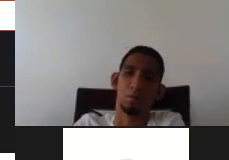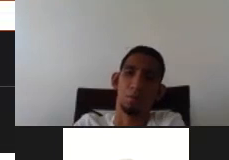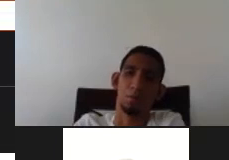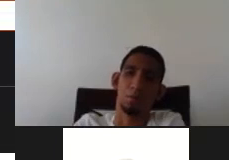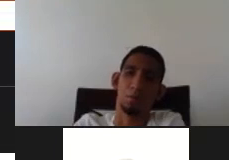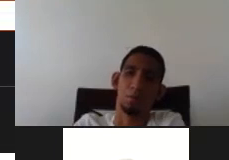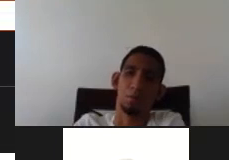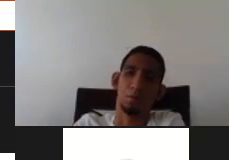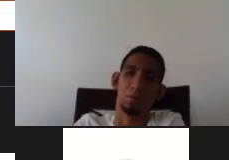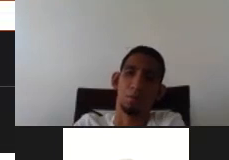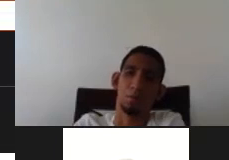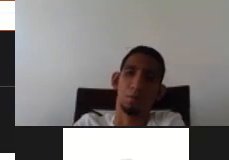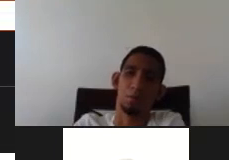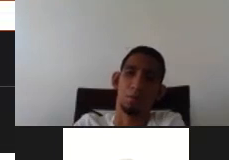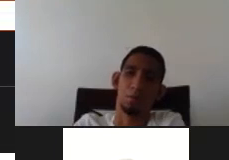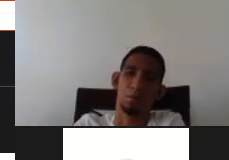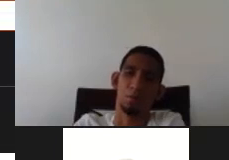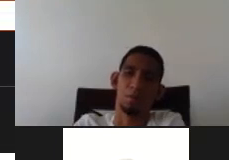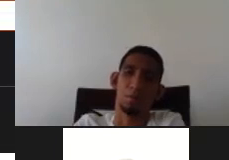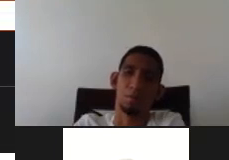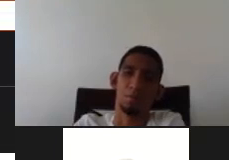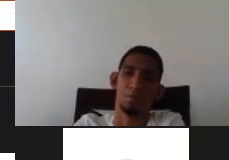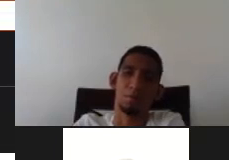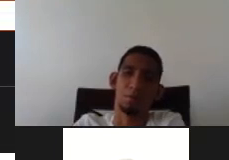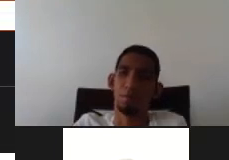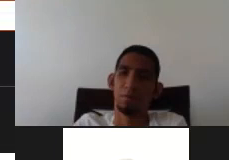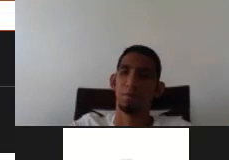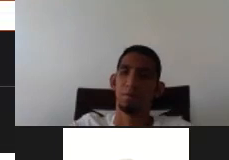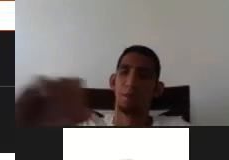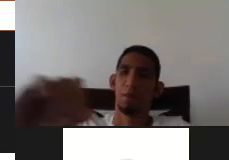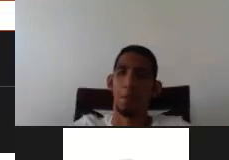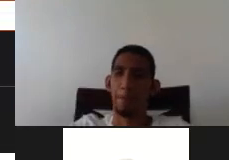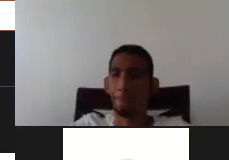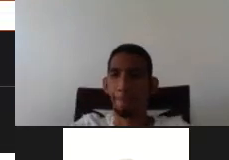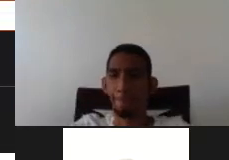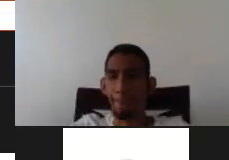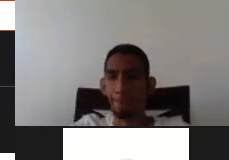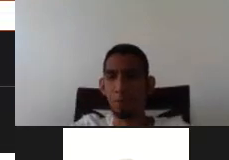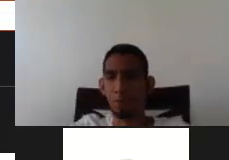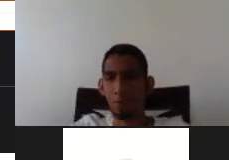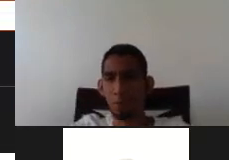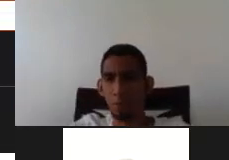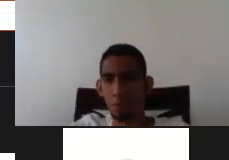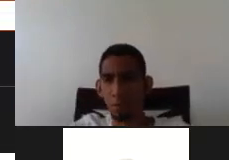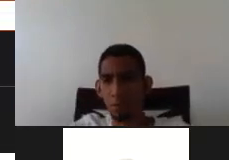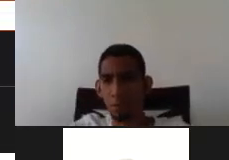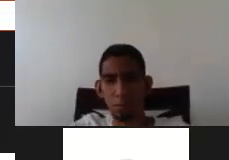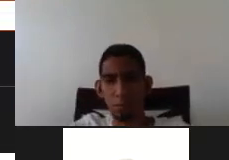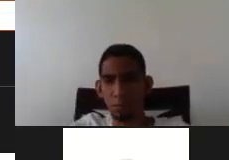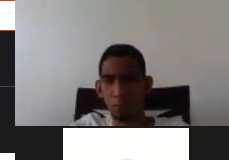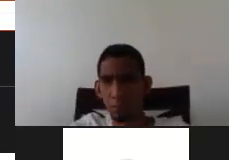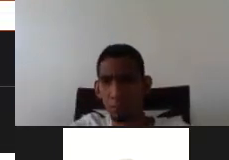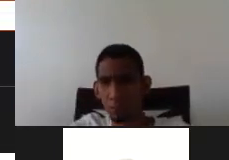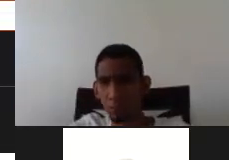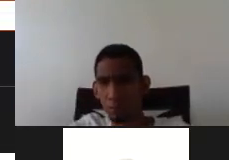and inviting people that have historically been left out of stuff like this. And we as a disability community know all too well that disability many